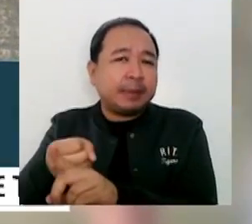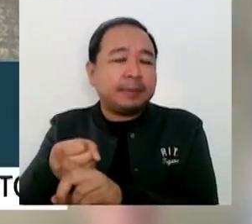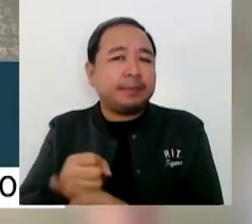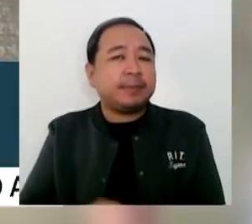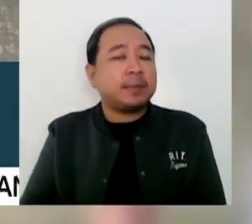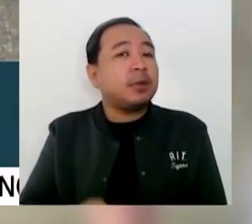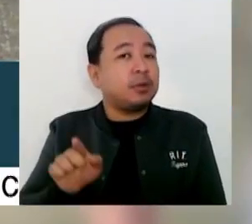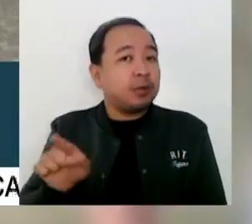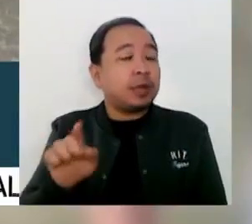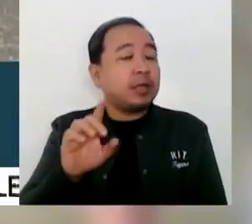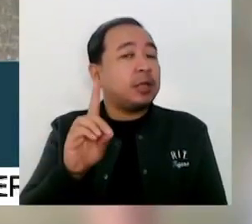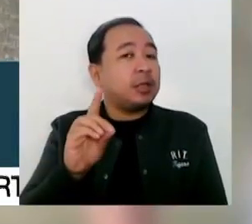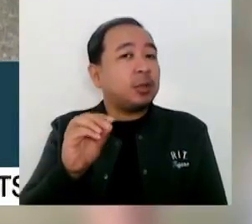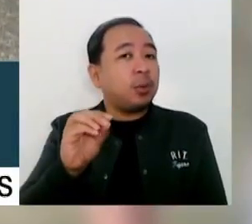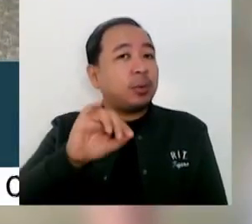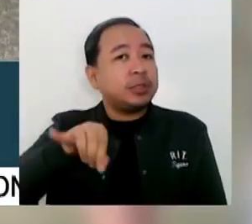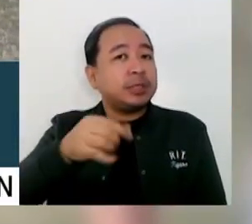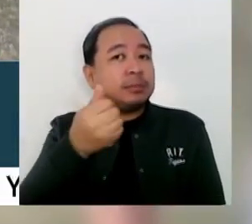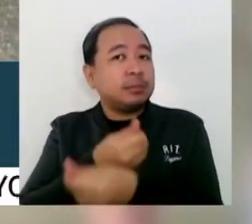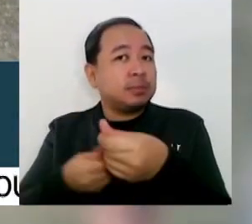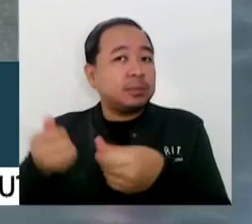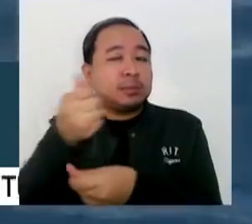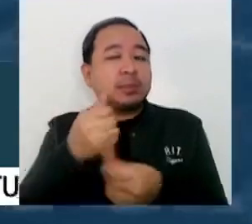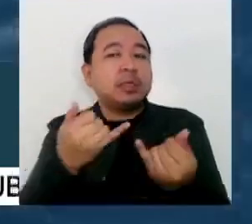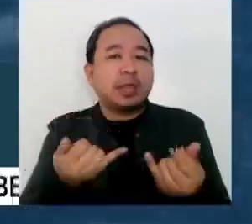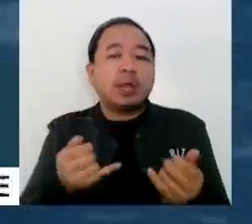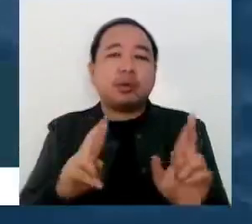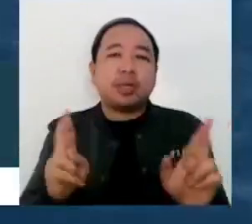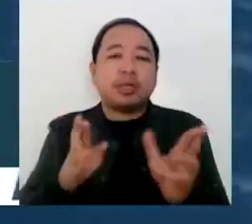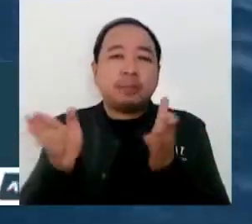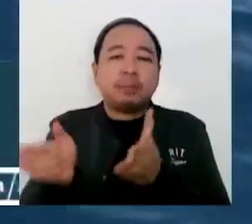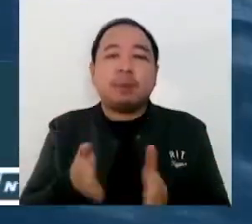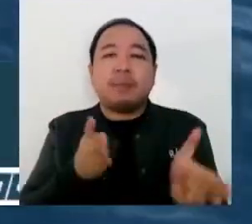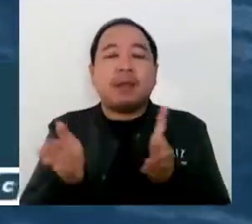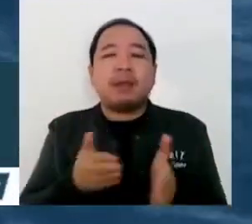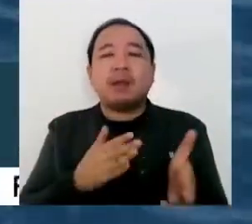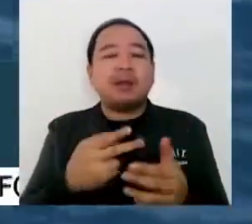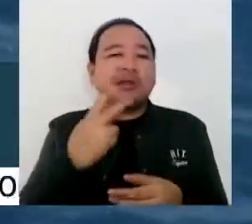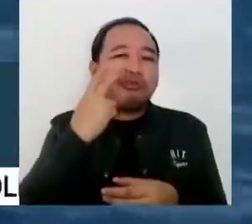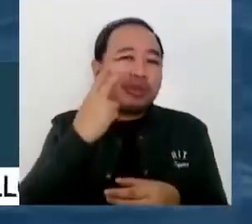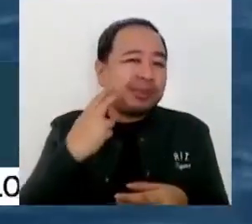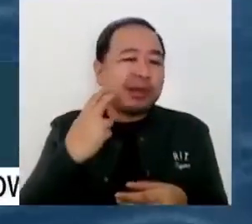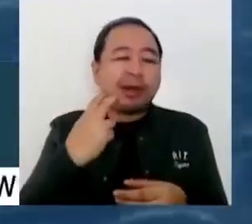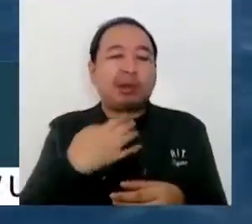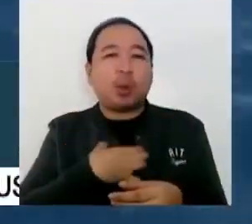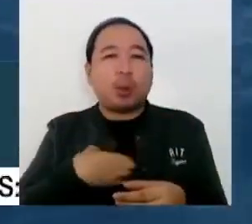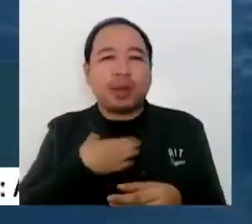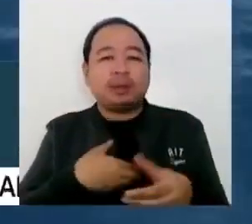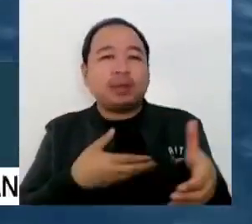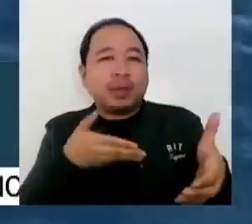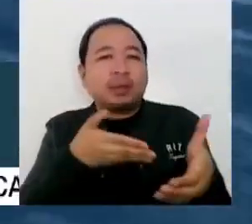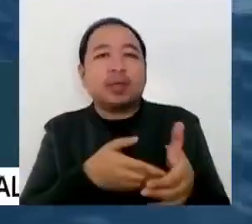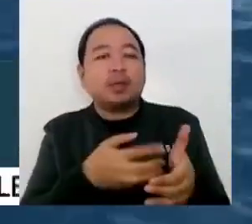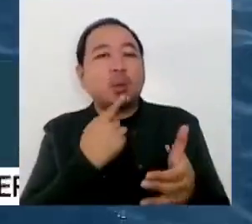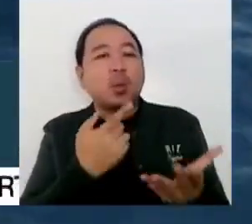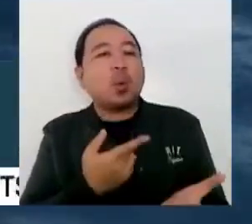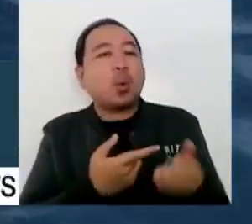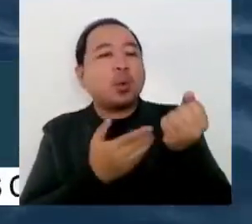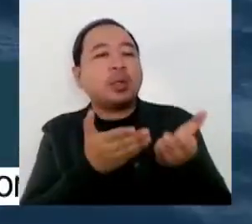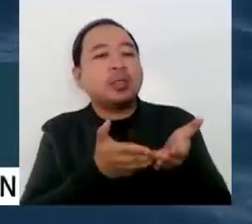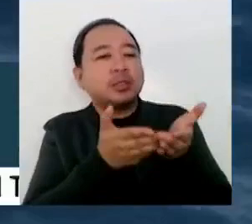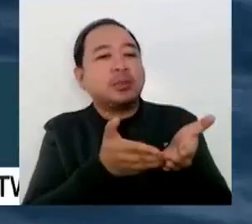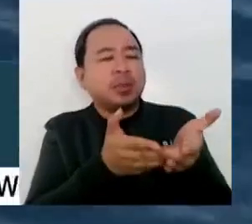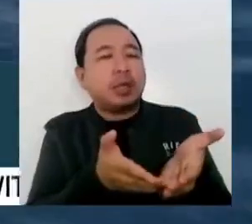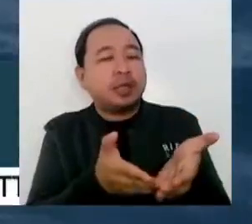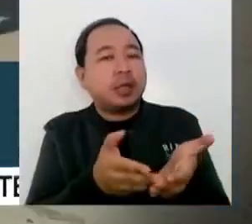Rimulya, they continue to prepare criminal, civil, and administrative cases that may be filed against the owner of the ship, RDC Real